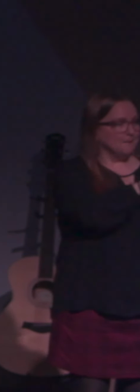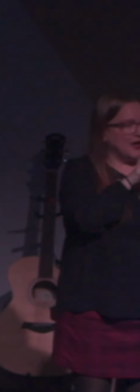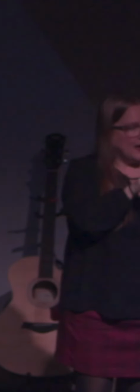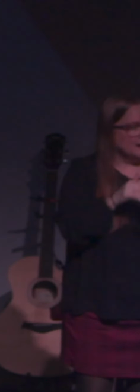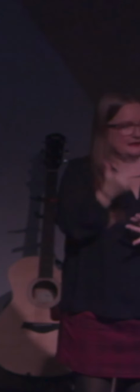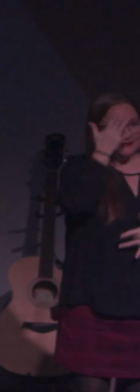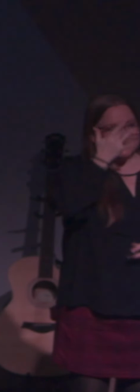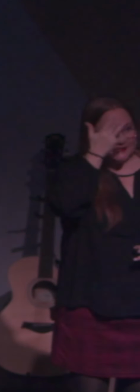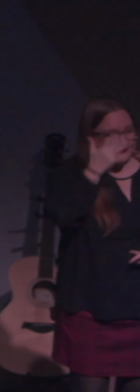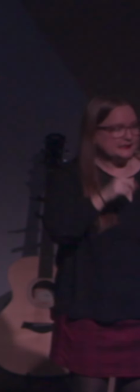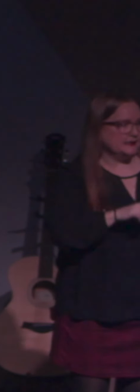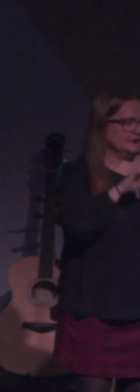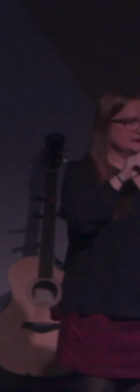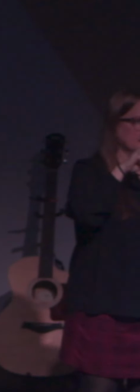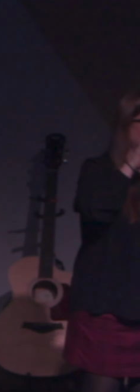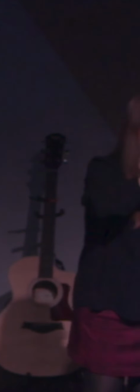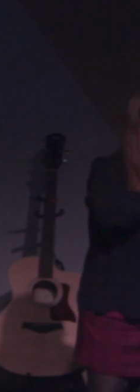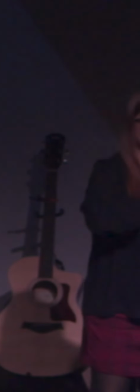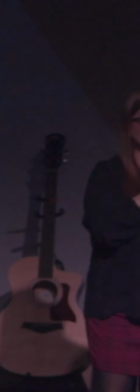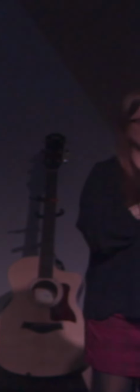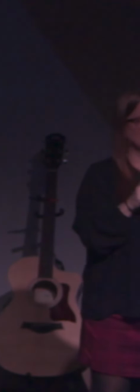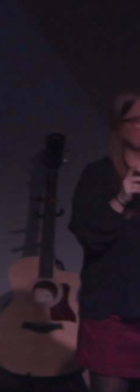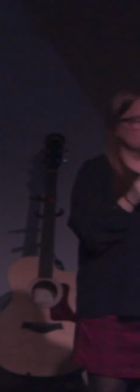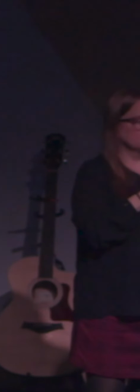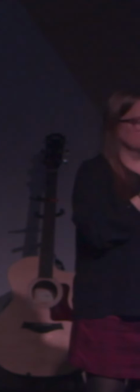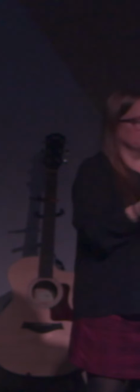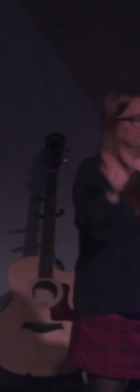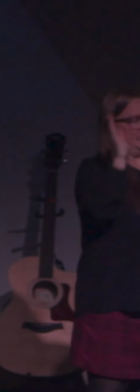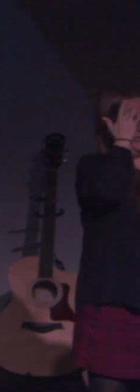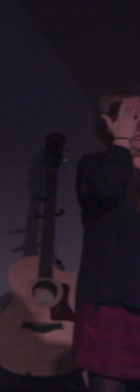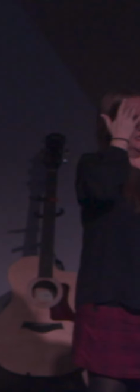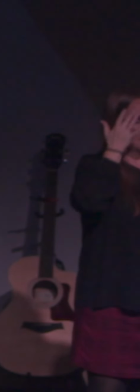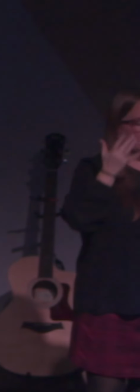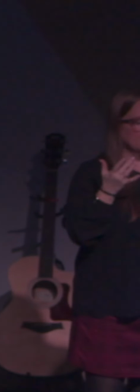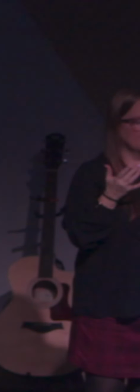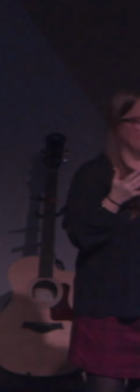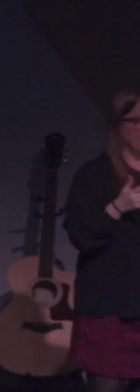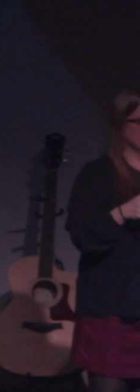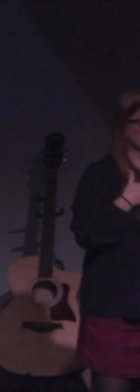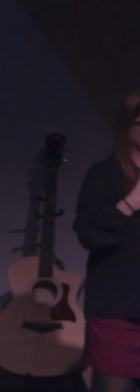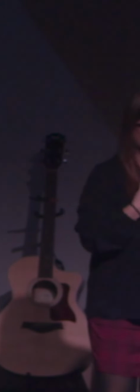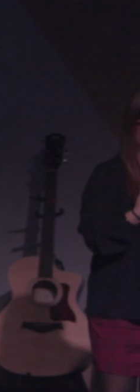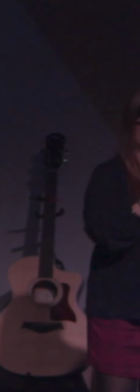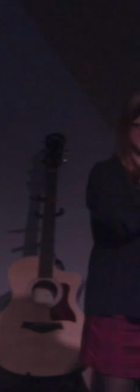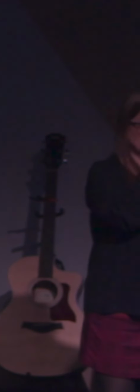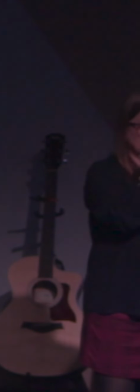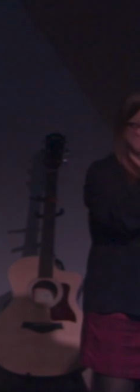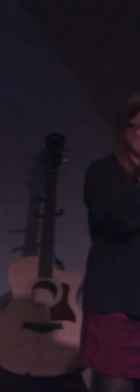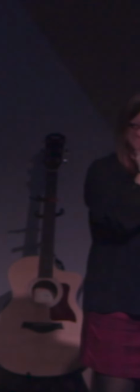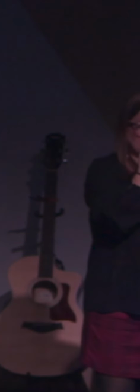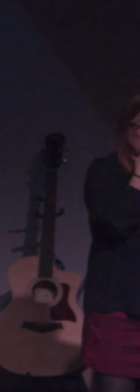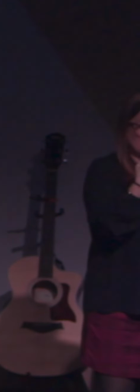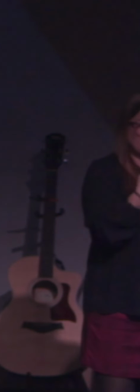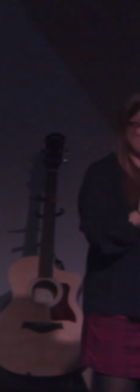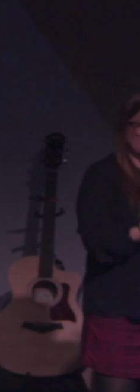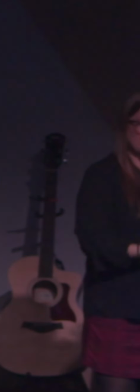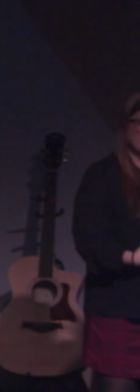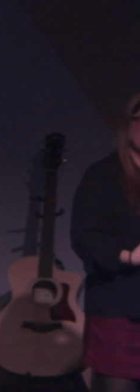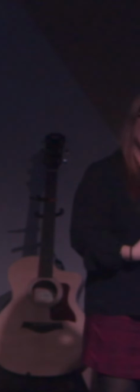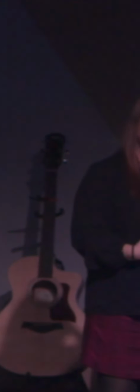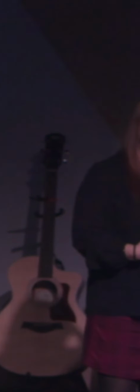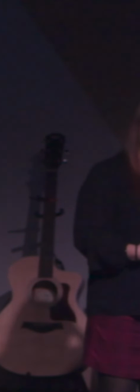certain diseases and cancer and people being sick, it's you're kind of inundated with it over and over and over again. And